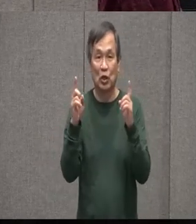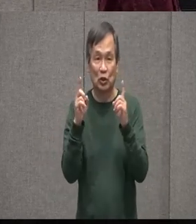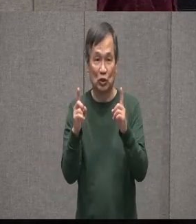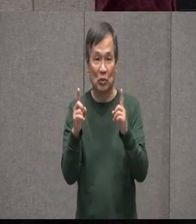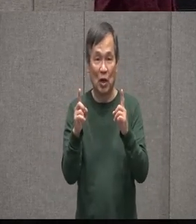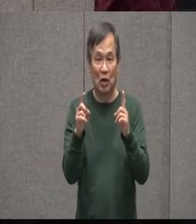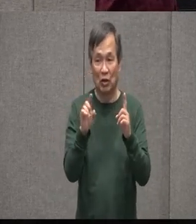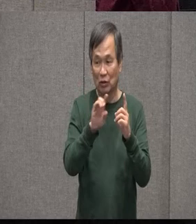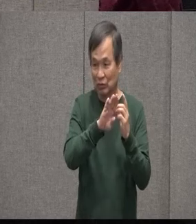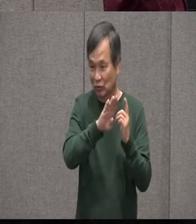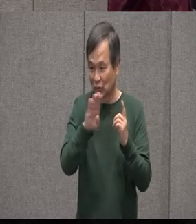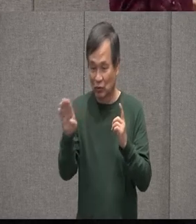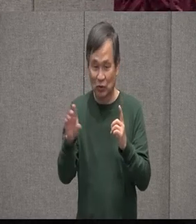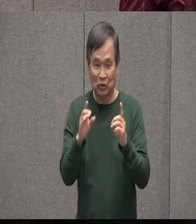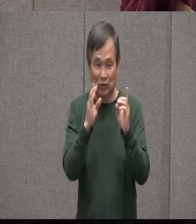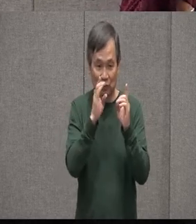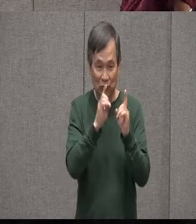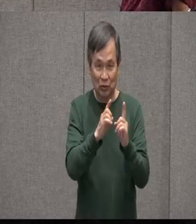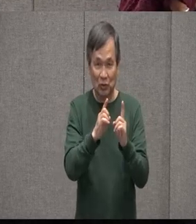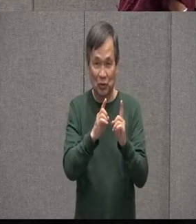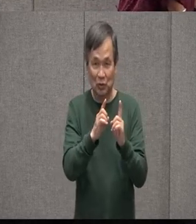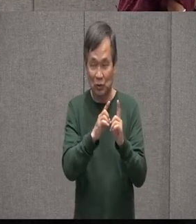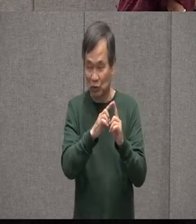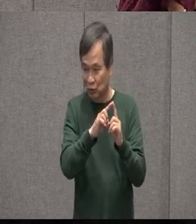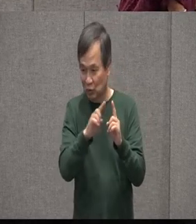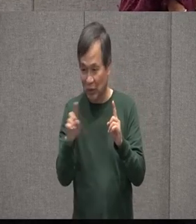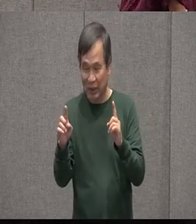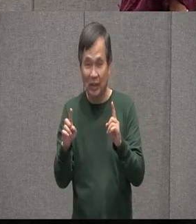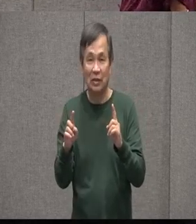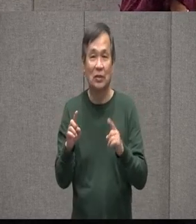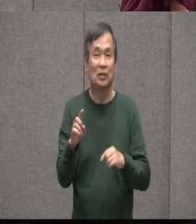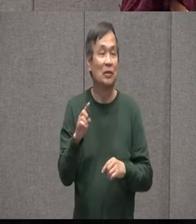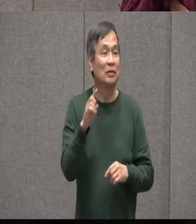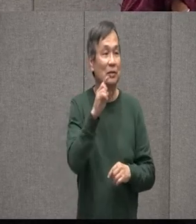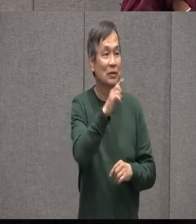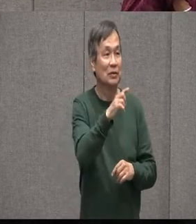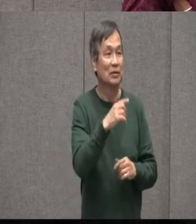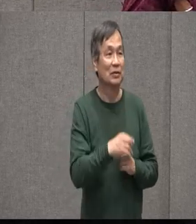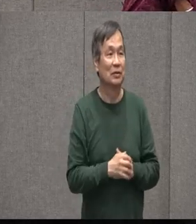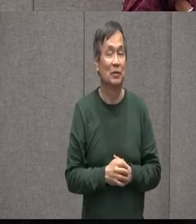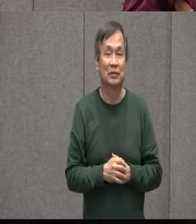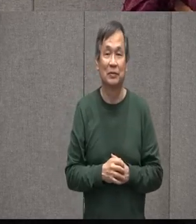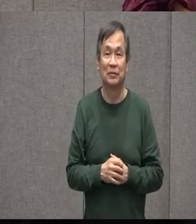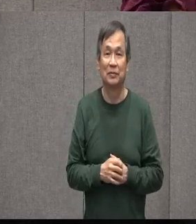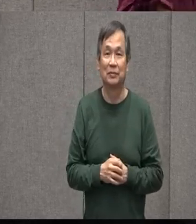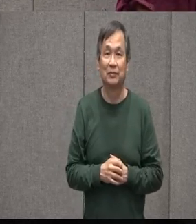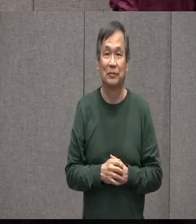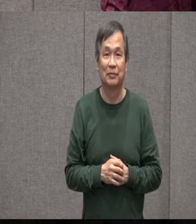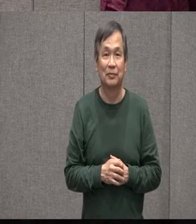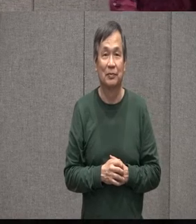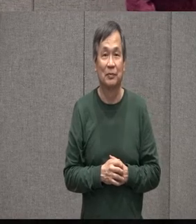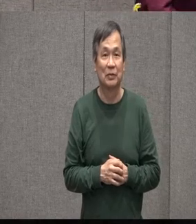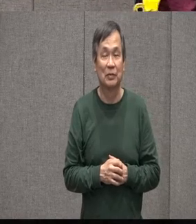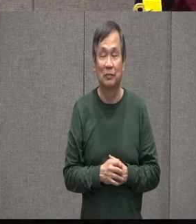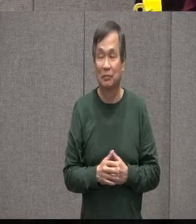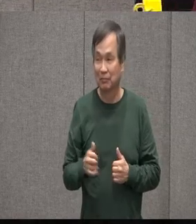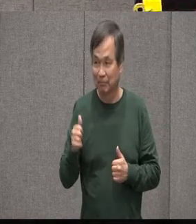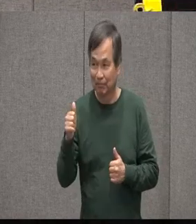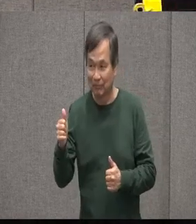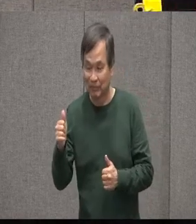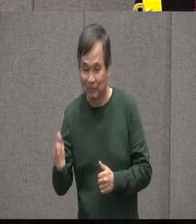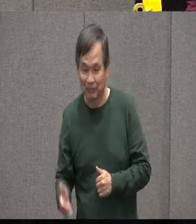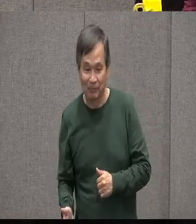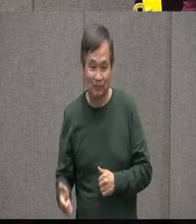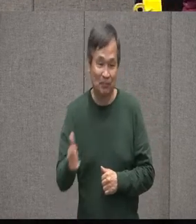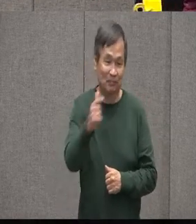small straight, 30 points. I'm going to put that on my score sheet. All right. Miss Karnas goes.